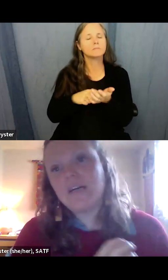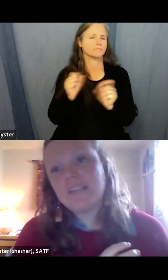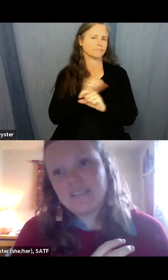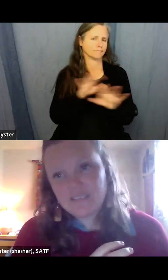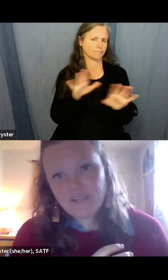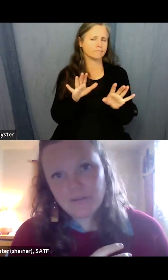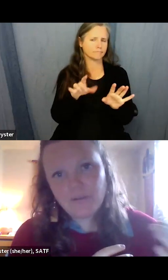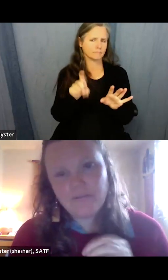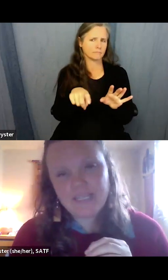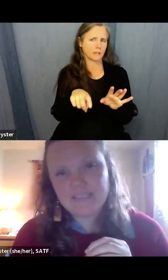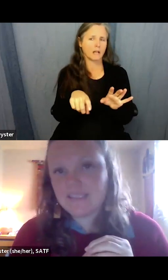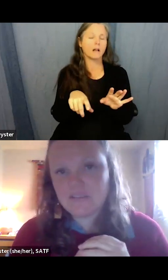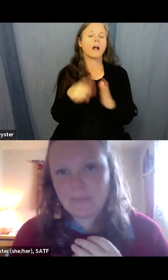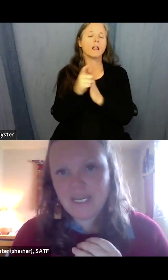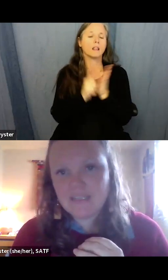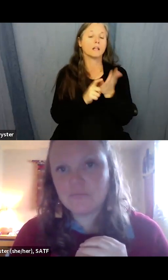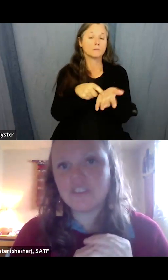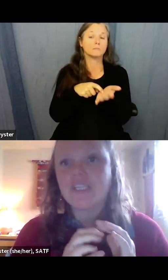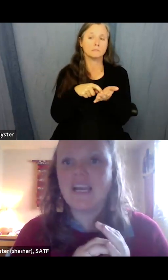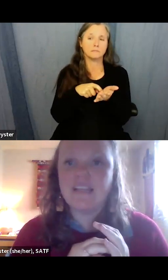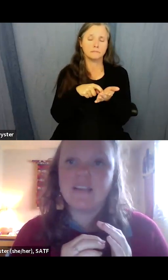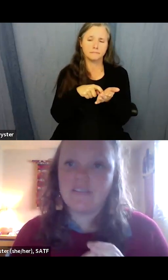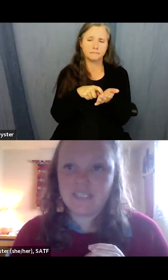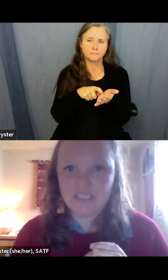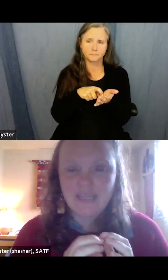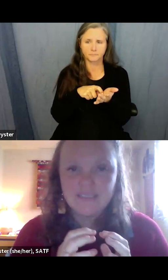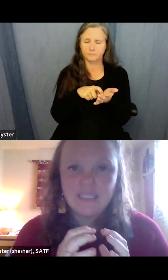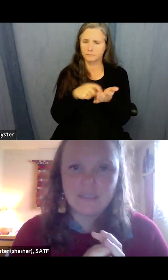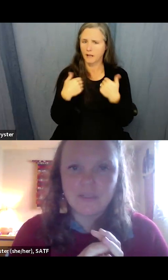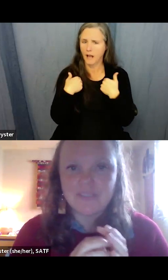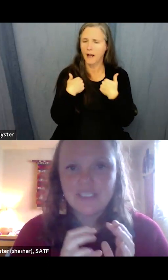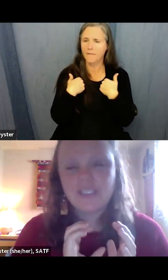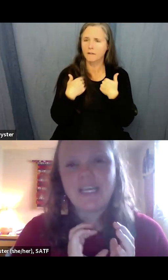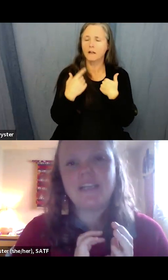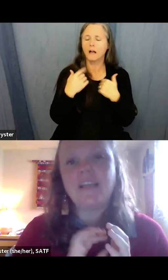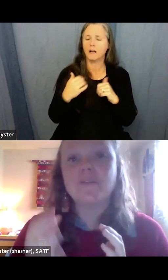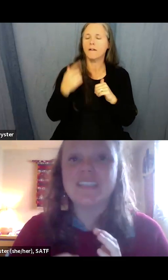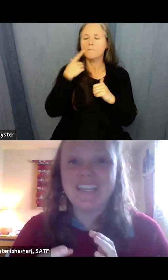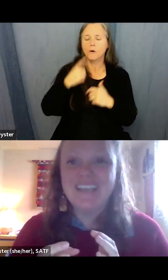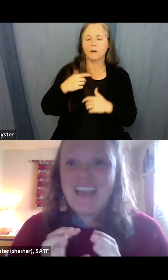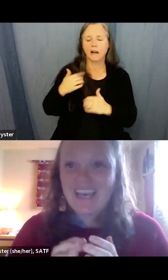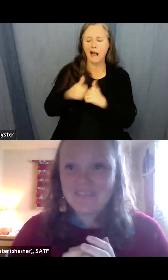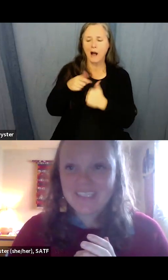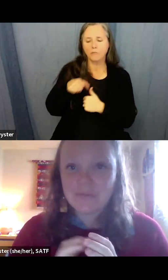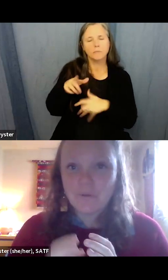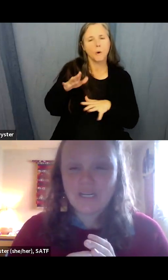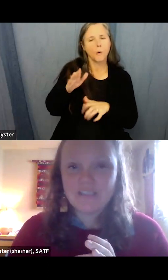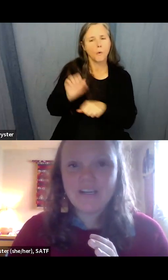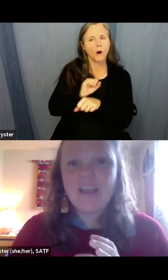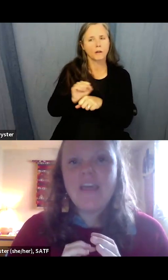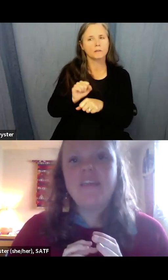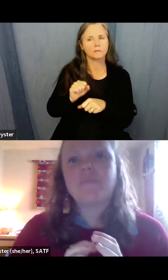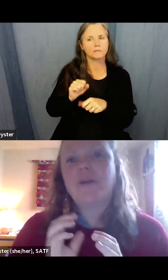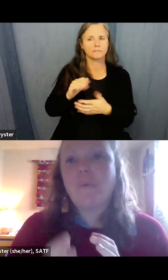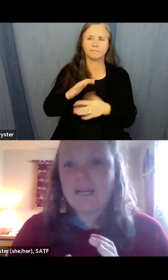laws as well as the Federal Violence Against Women Act, which guide the confidentiality and privilege that not only advocates work